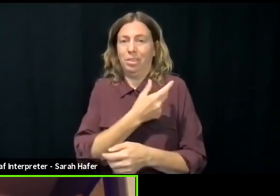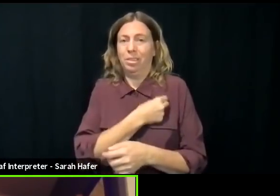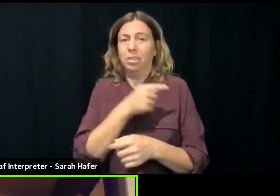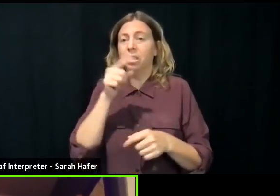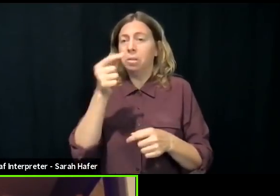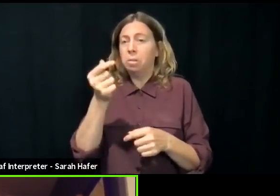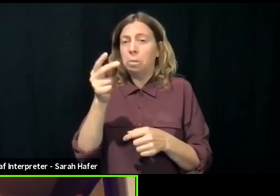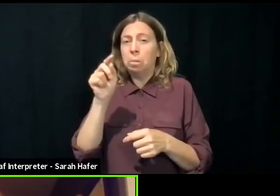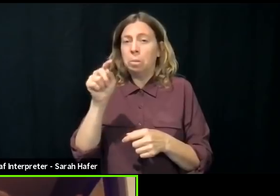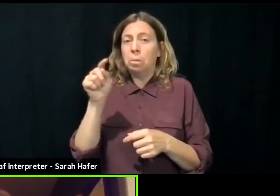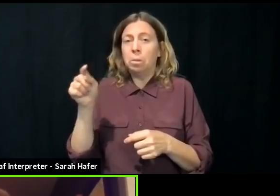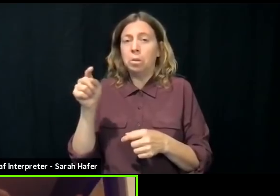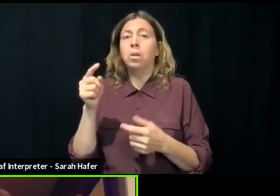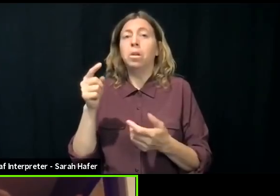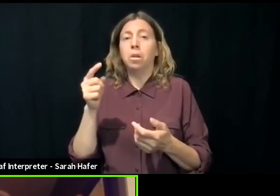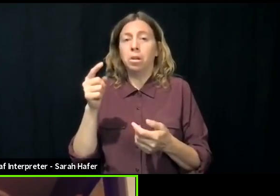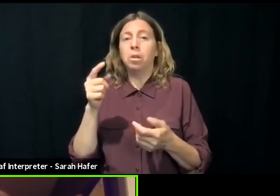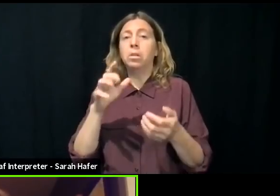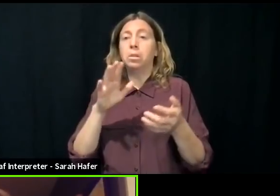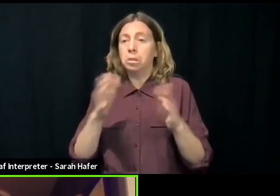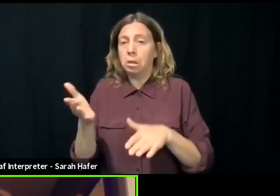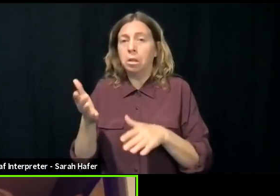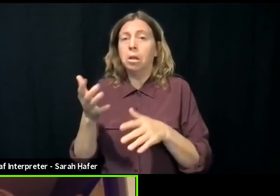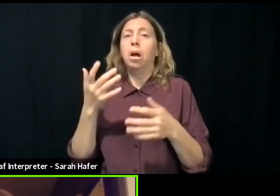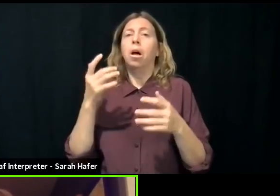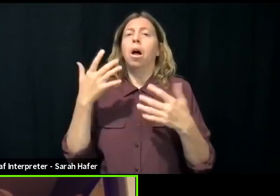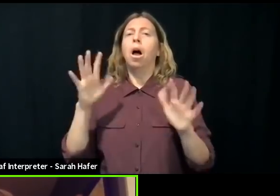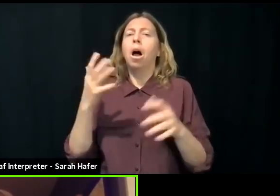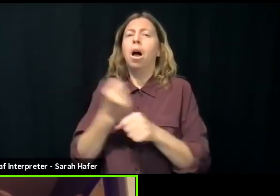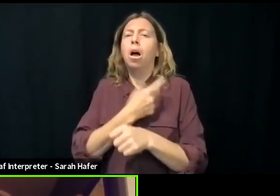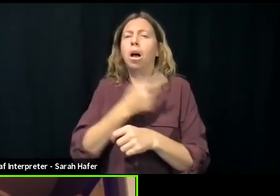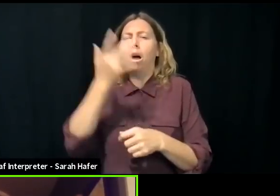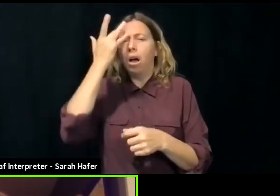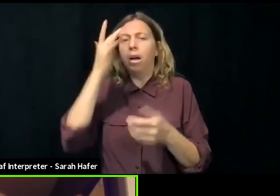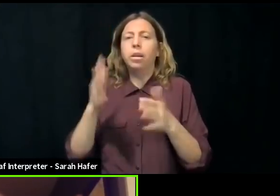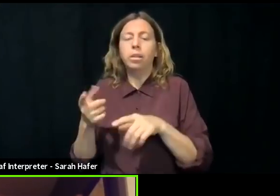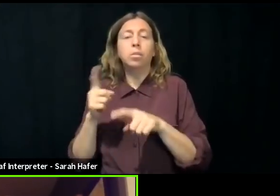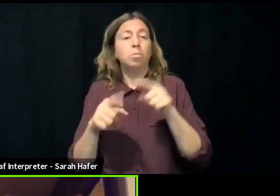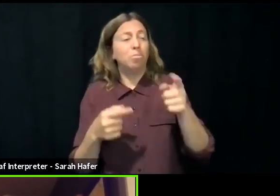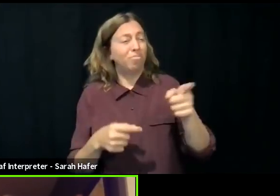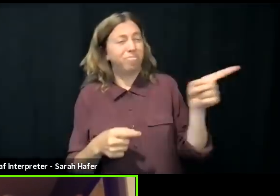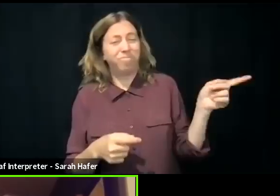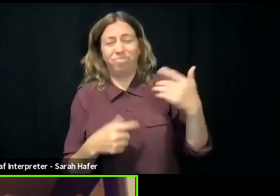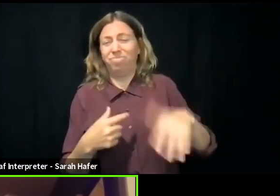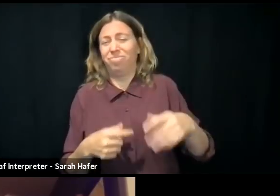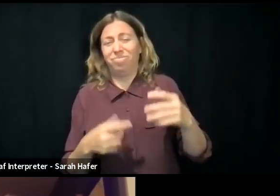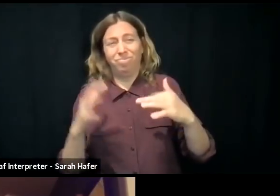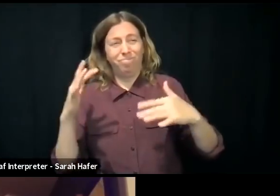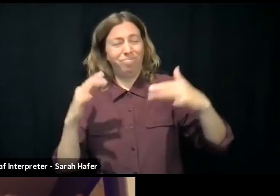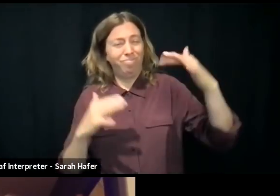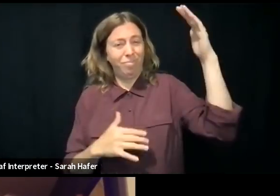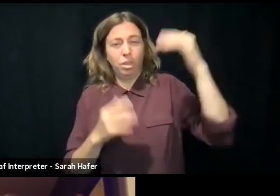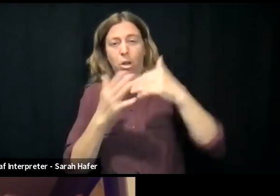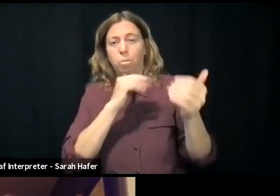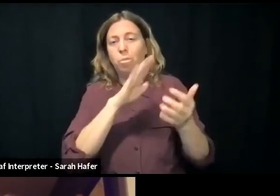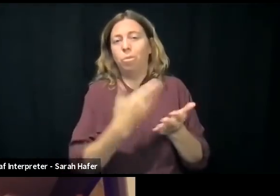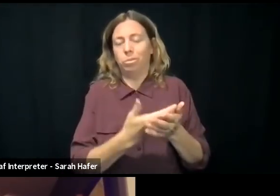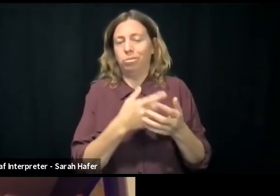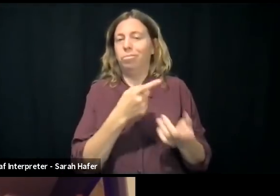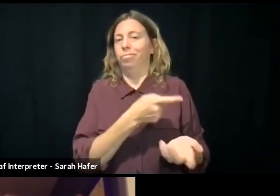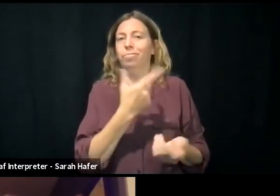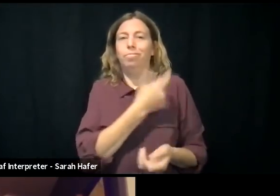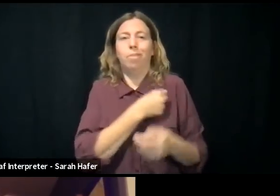day, most of those deaths are in people who are not fully vaccinated. And unfortunately, the